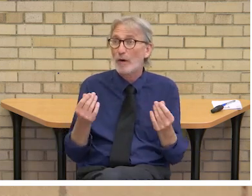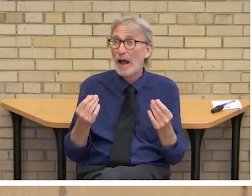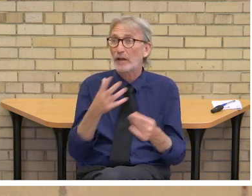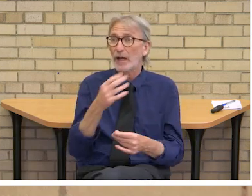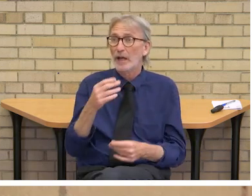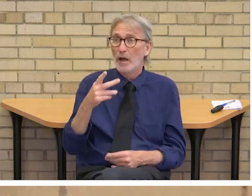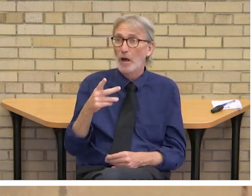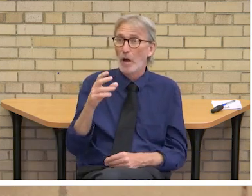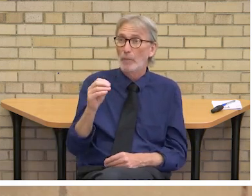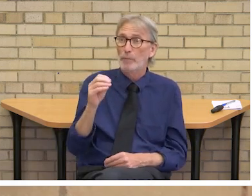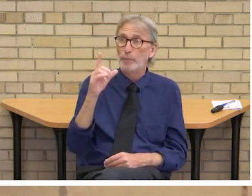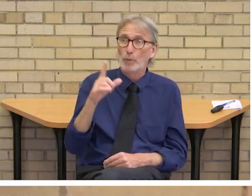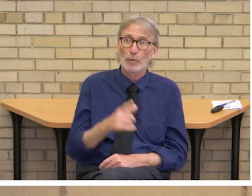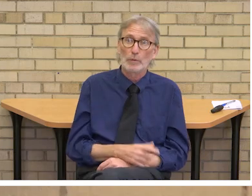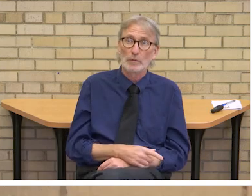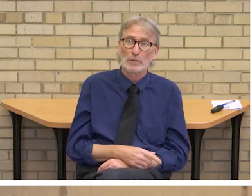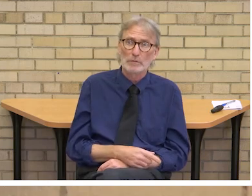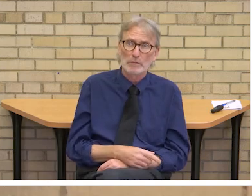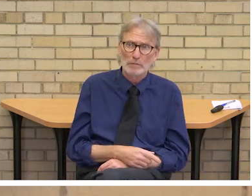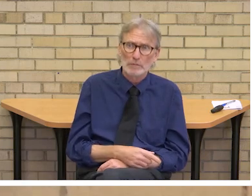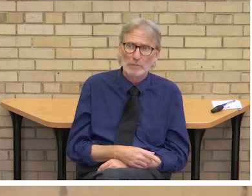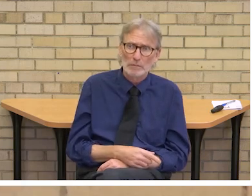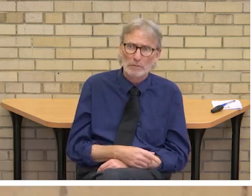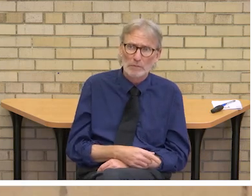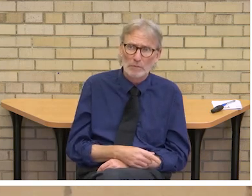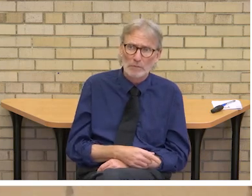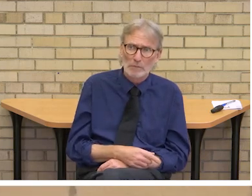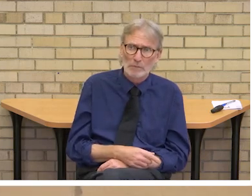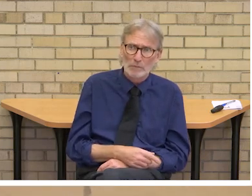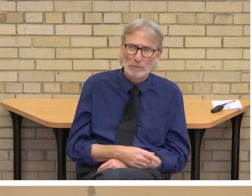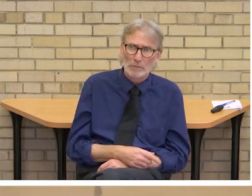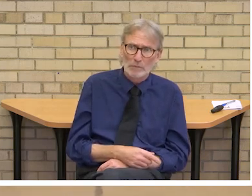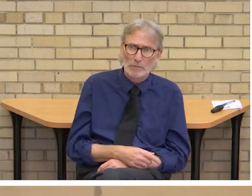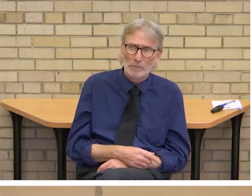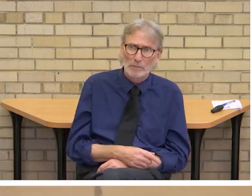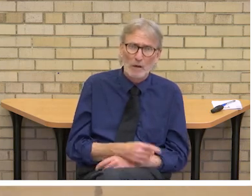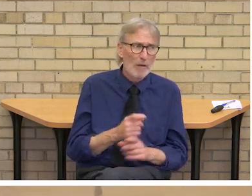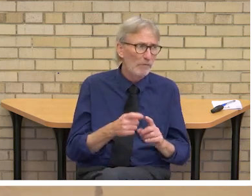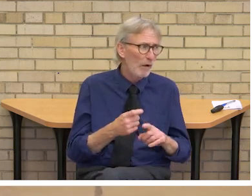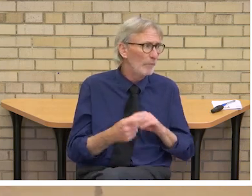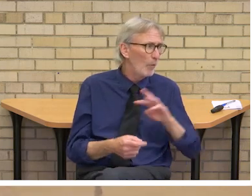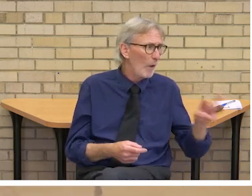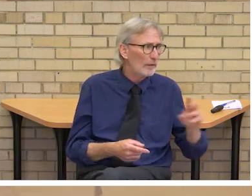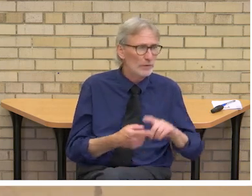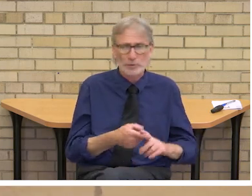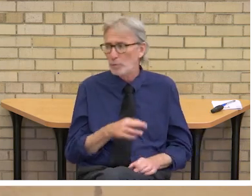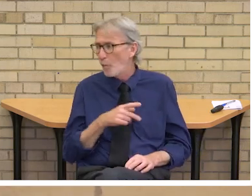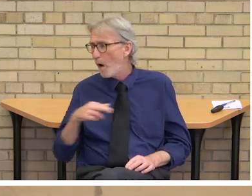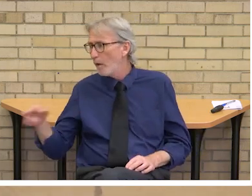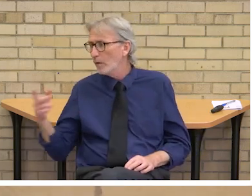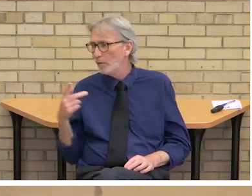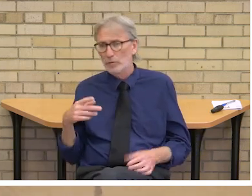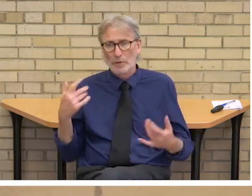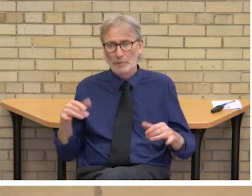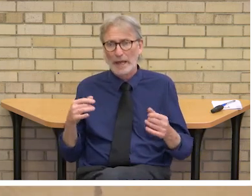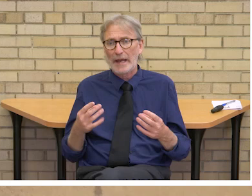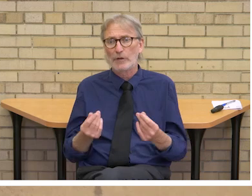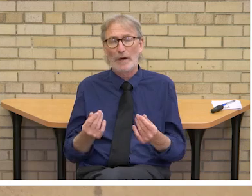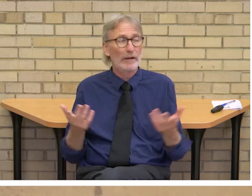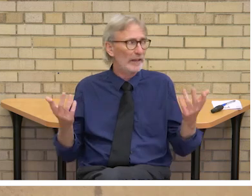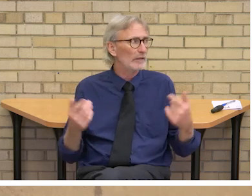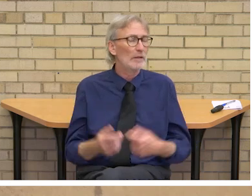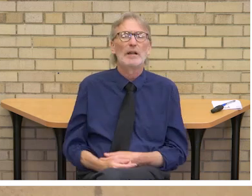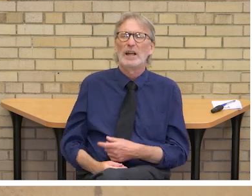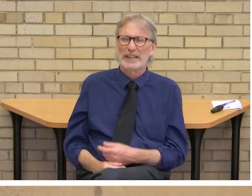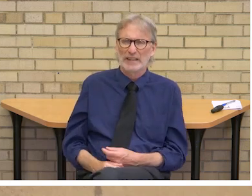pool. I mean, you know, just if you're, you know, crossing from the west on the sidewalk trying to get to the playground, like you've got people whipping around you